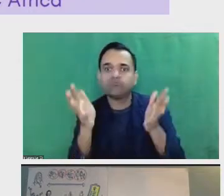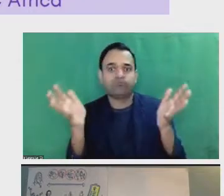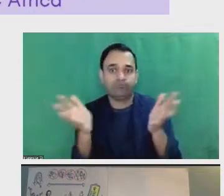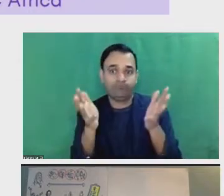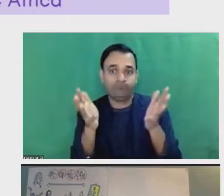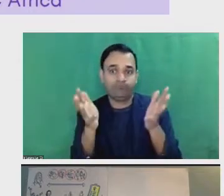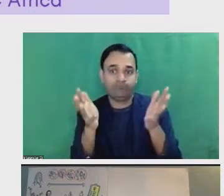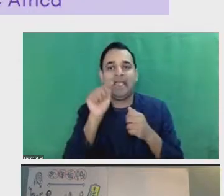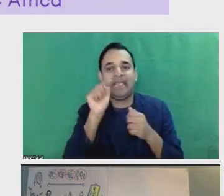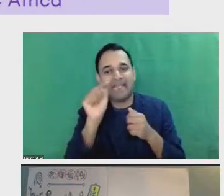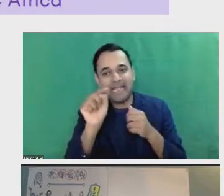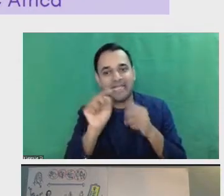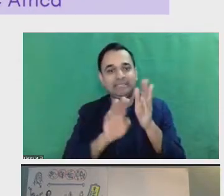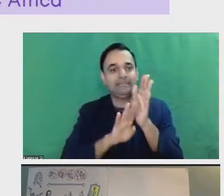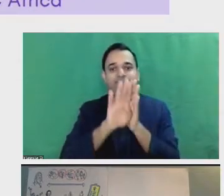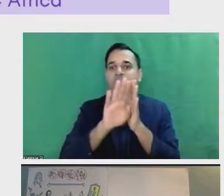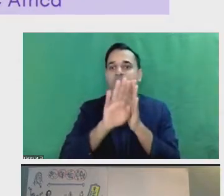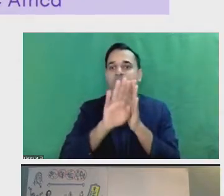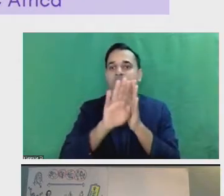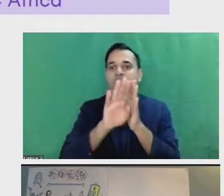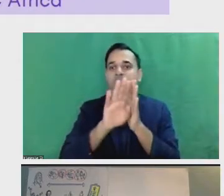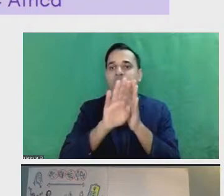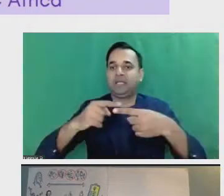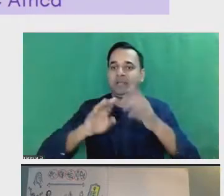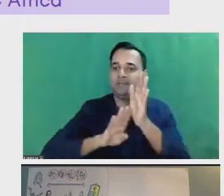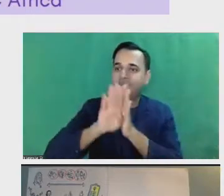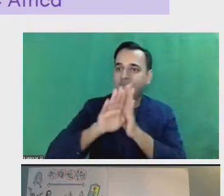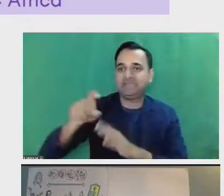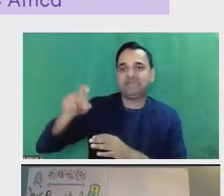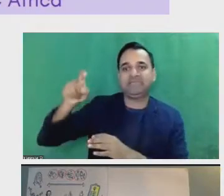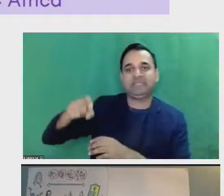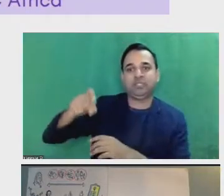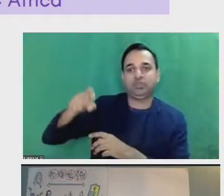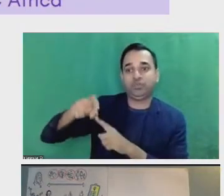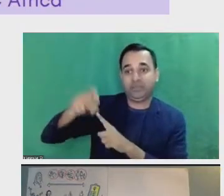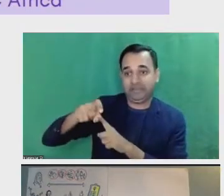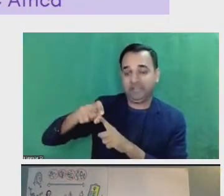billions of solutions, we are part of these solutions and we cannot